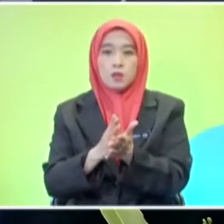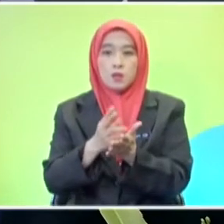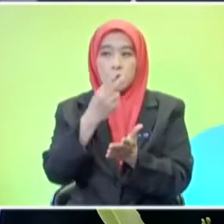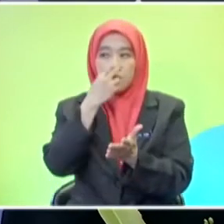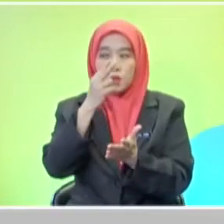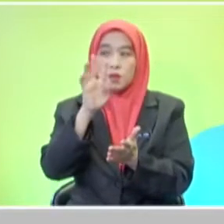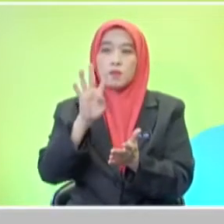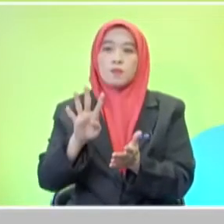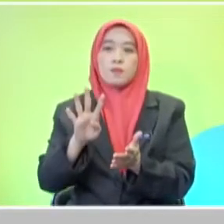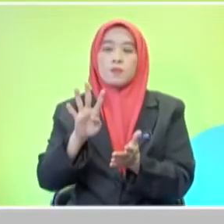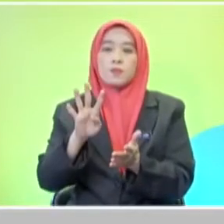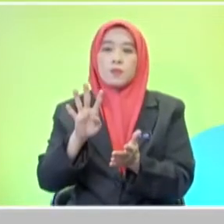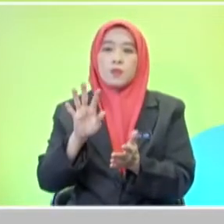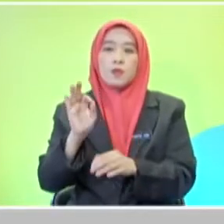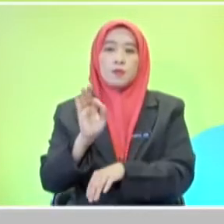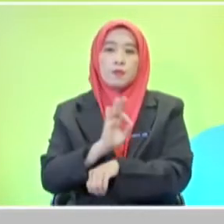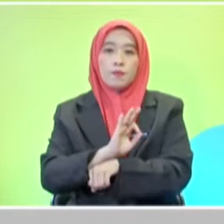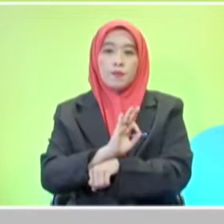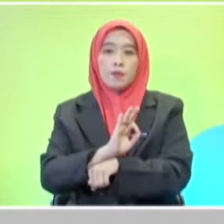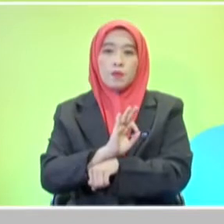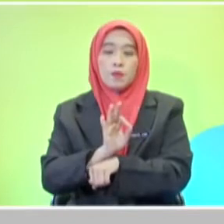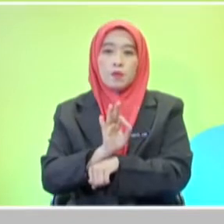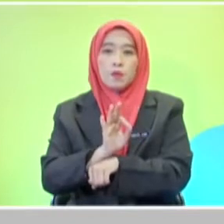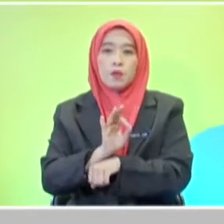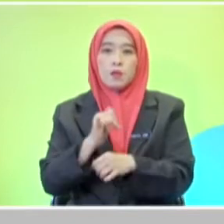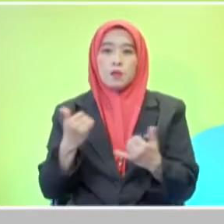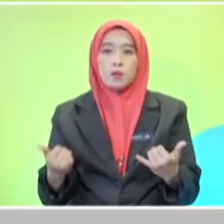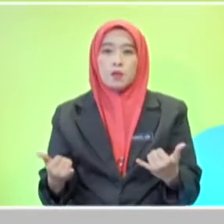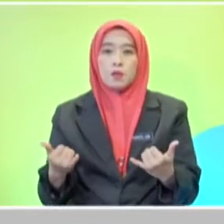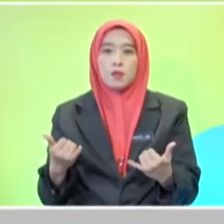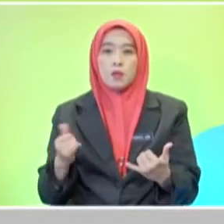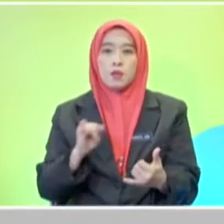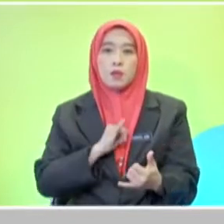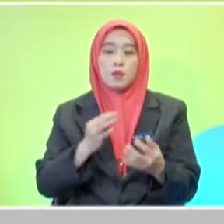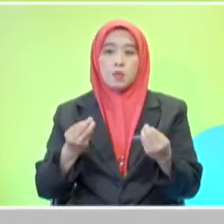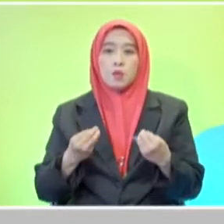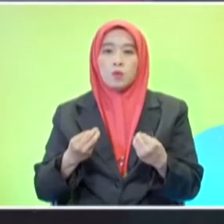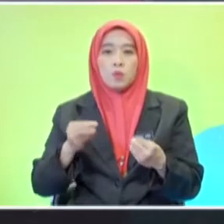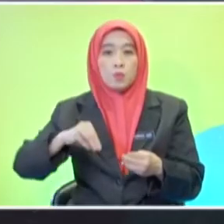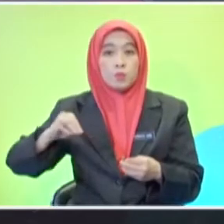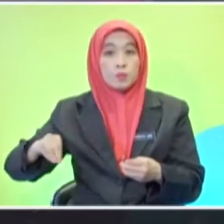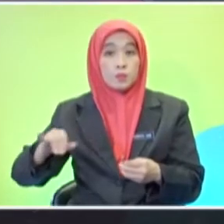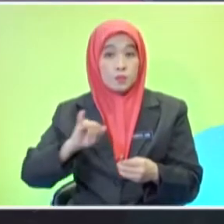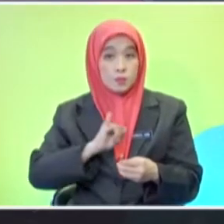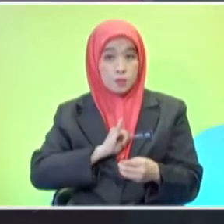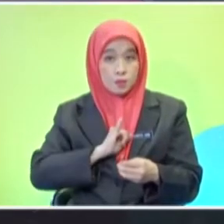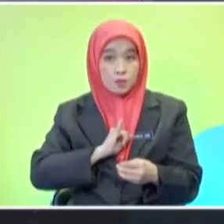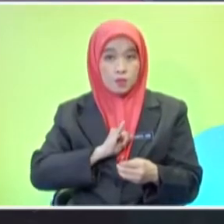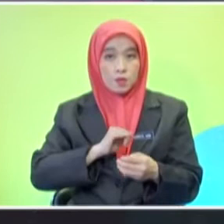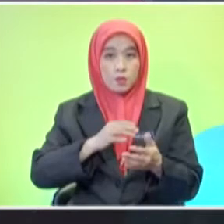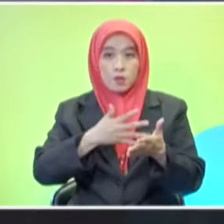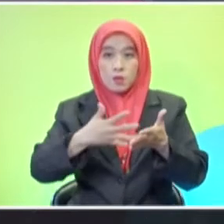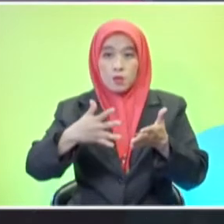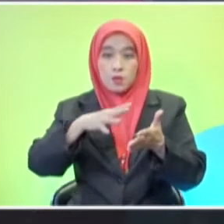that affects plants, competition between plants. So now I would like all my students, my pupils, to list down the